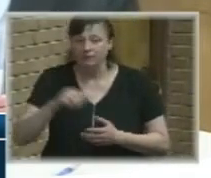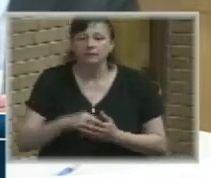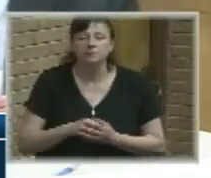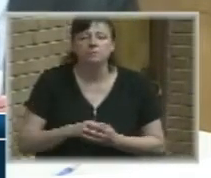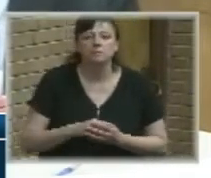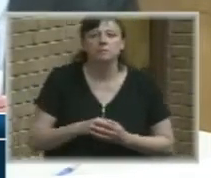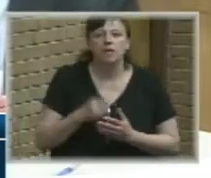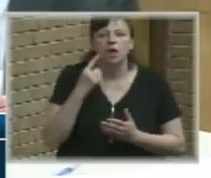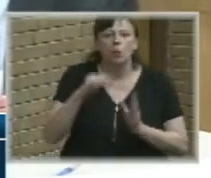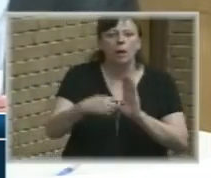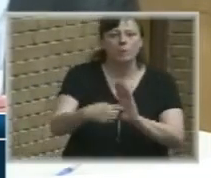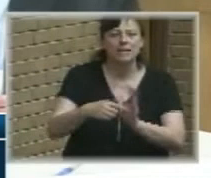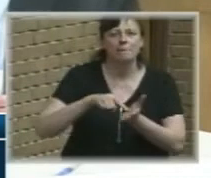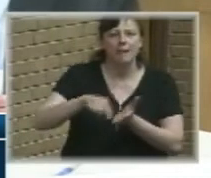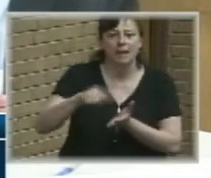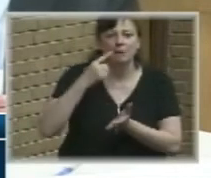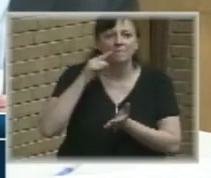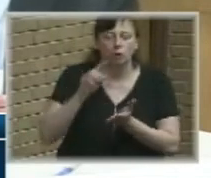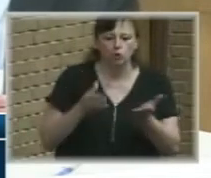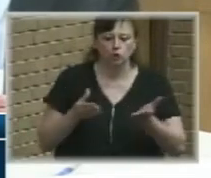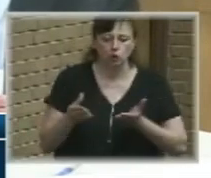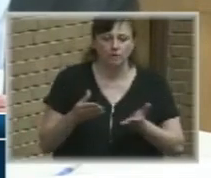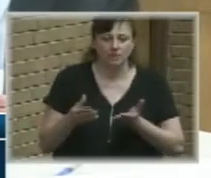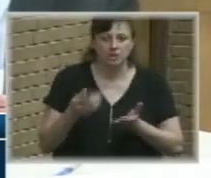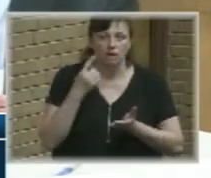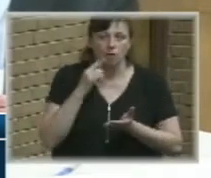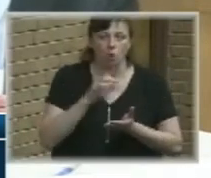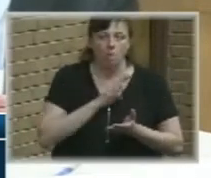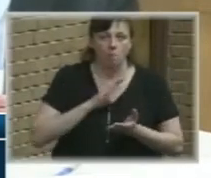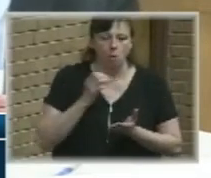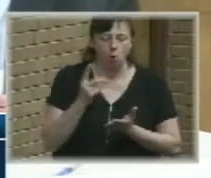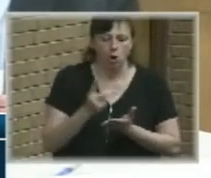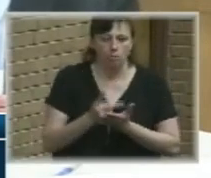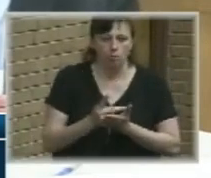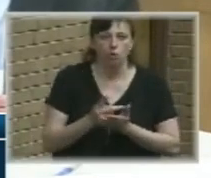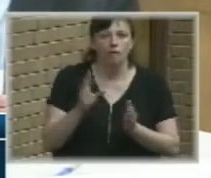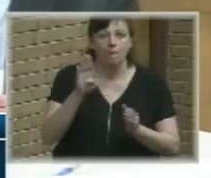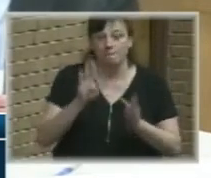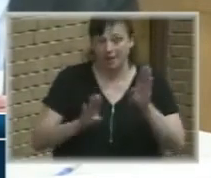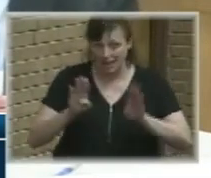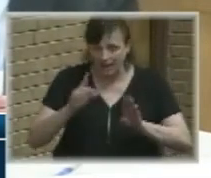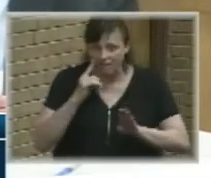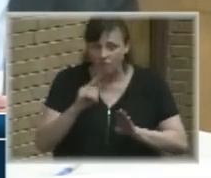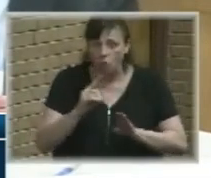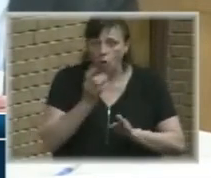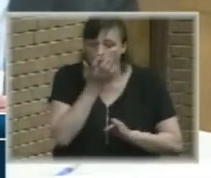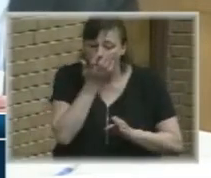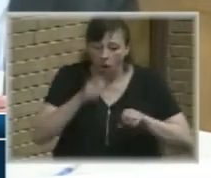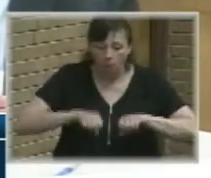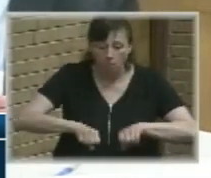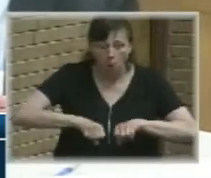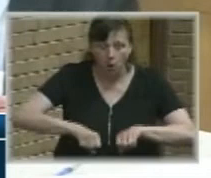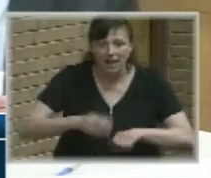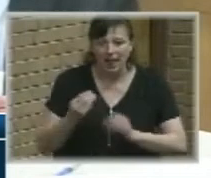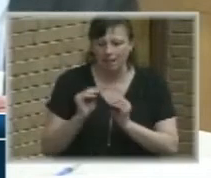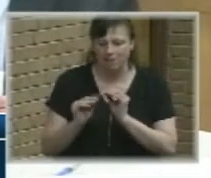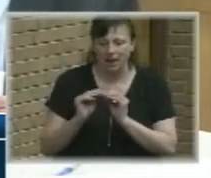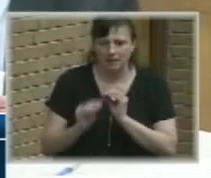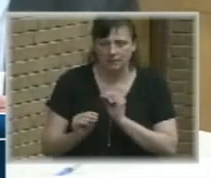$24,608, representing payment for services per board-approved bid for park mowing and maintenance of the Monroe